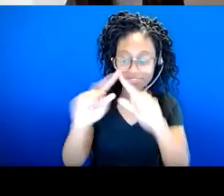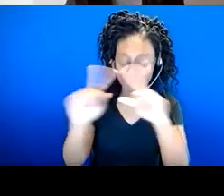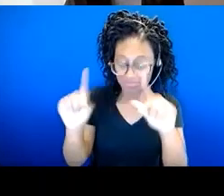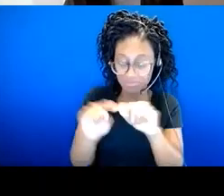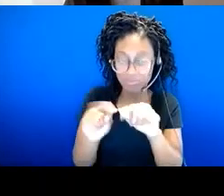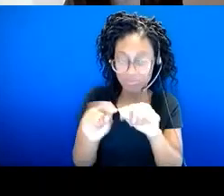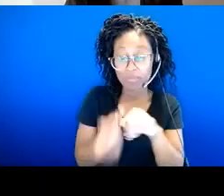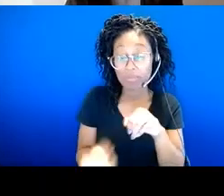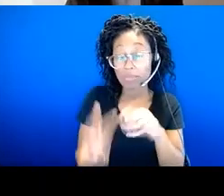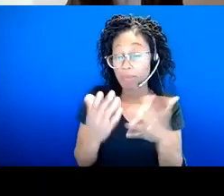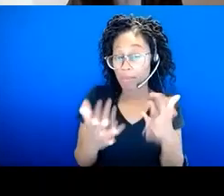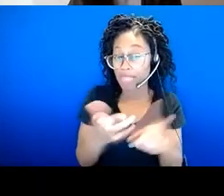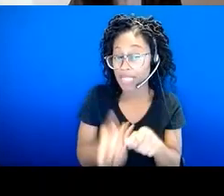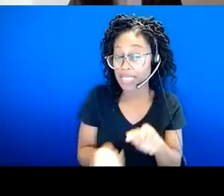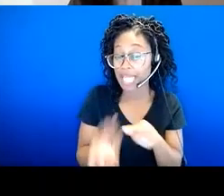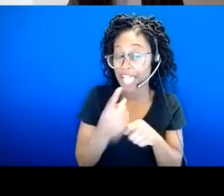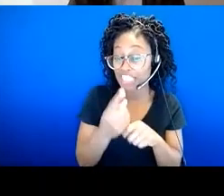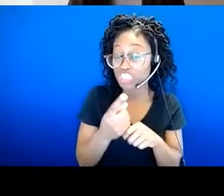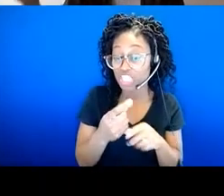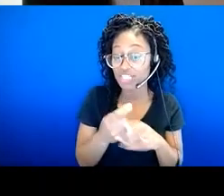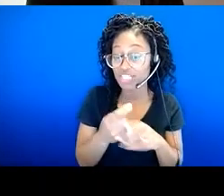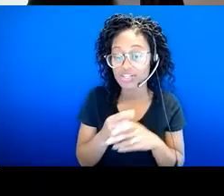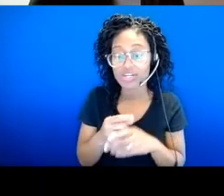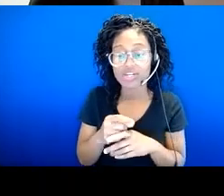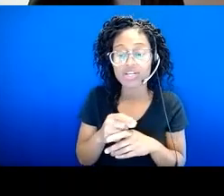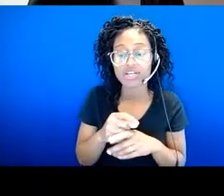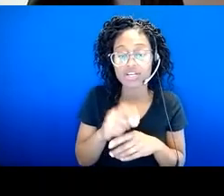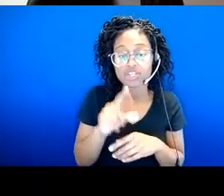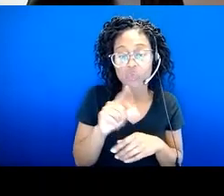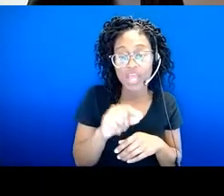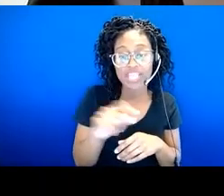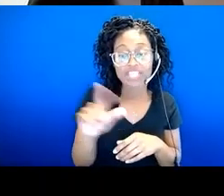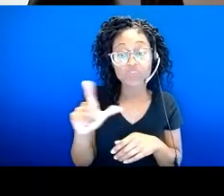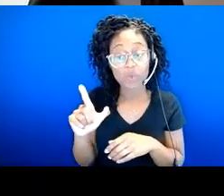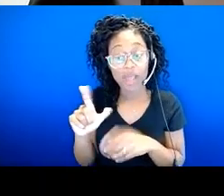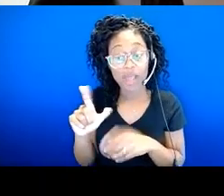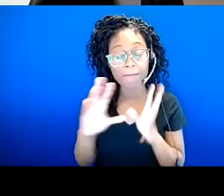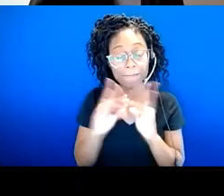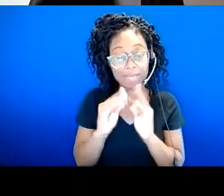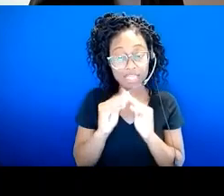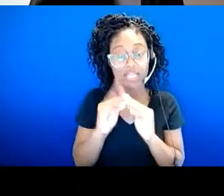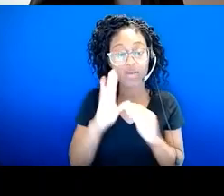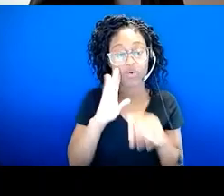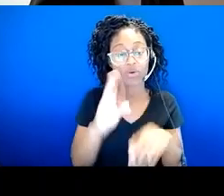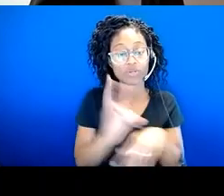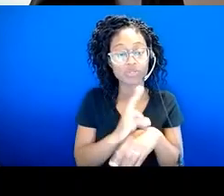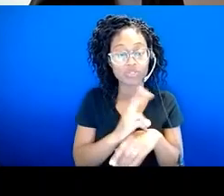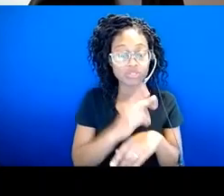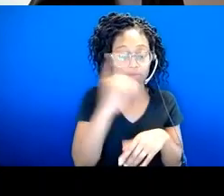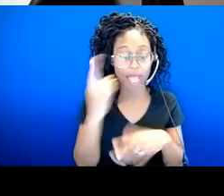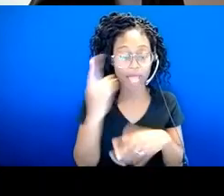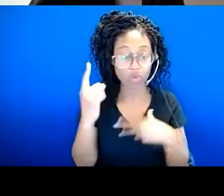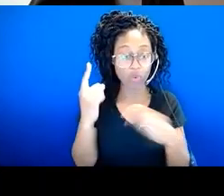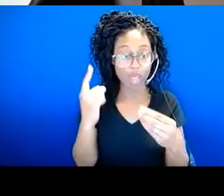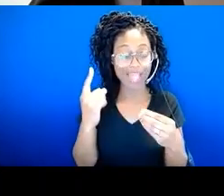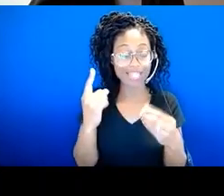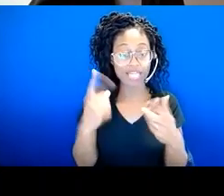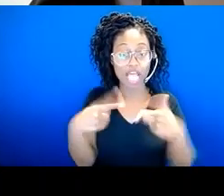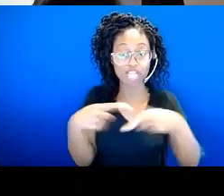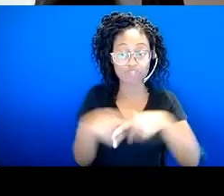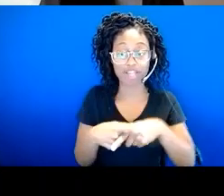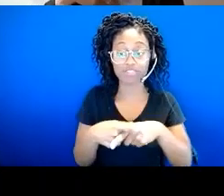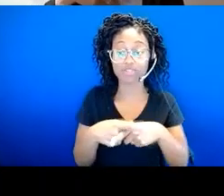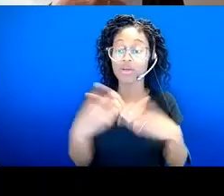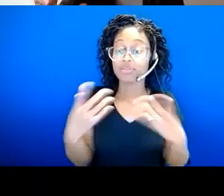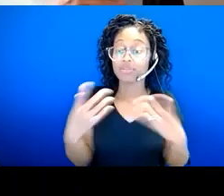and certainly rolling into our 2021 meeting, so that using the black-white contrast or the white-black